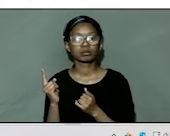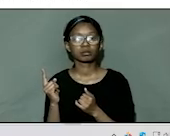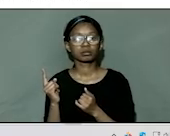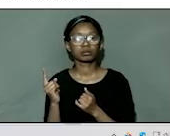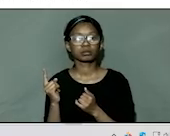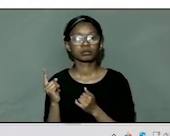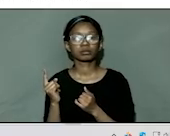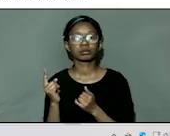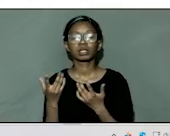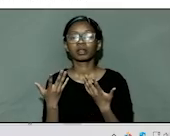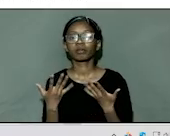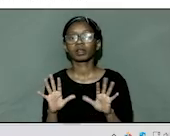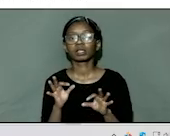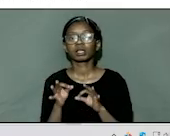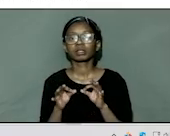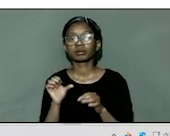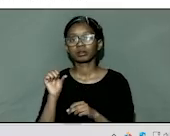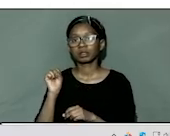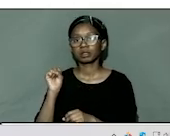speciation.